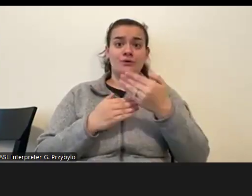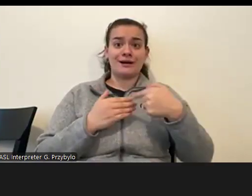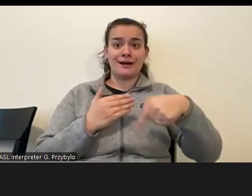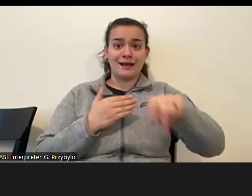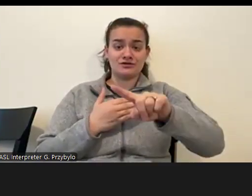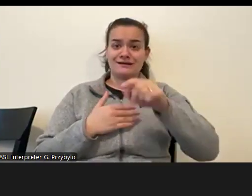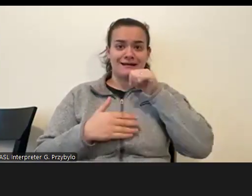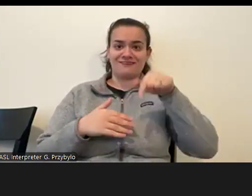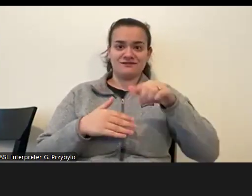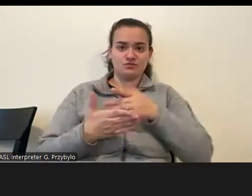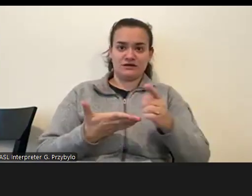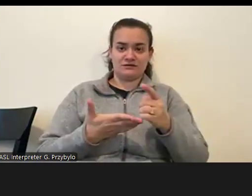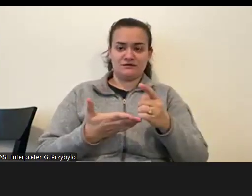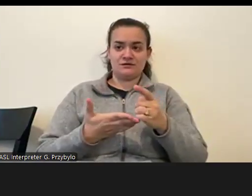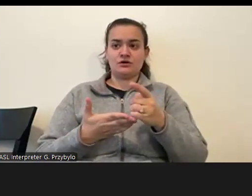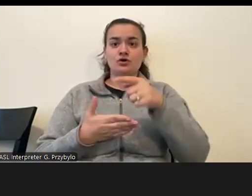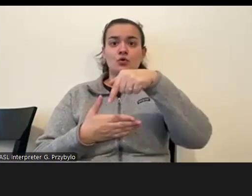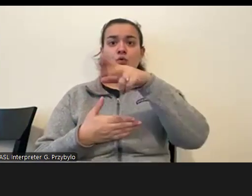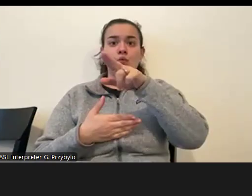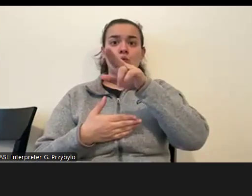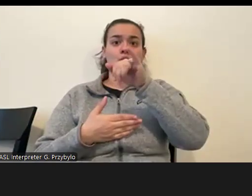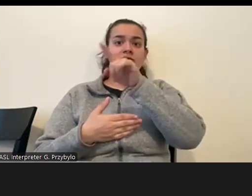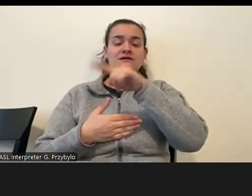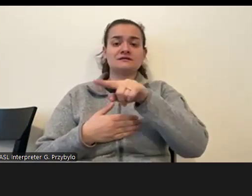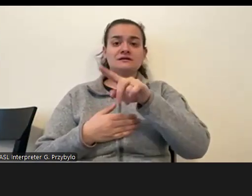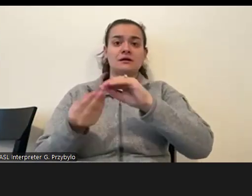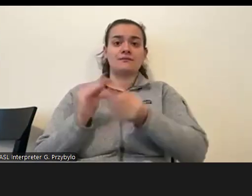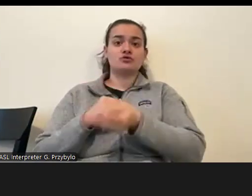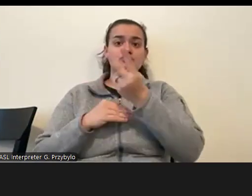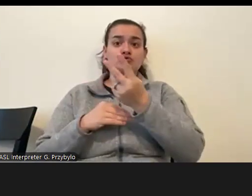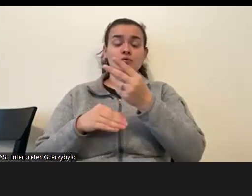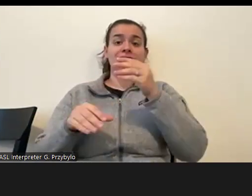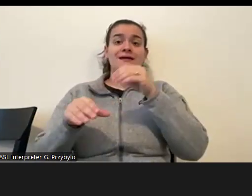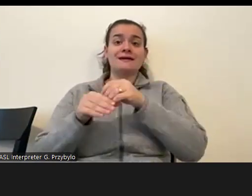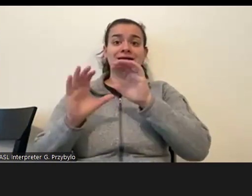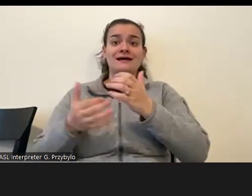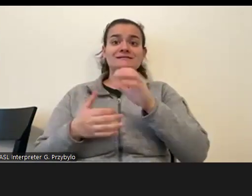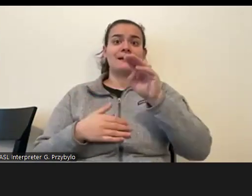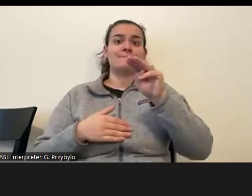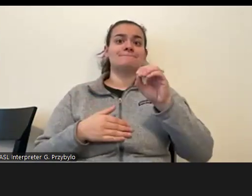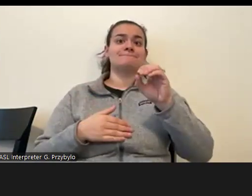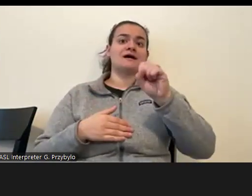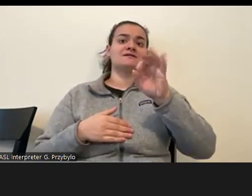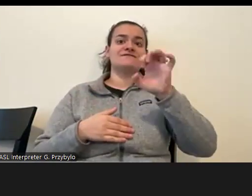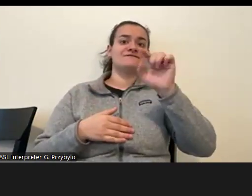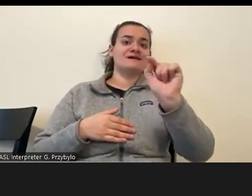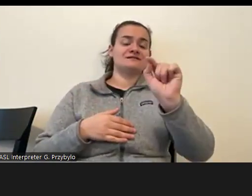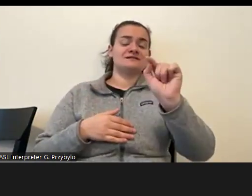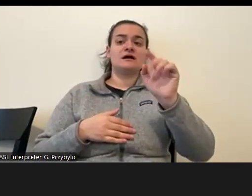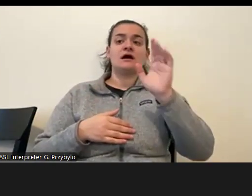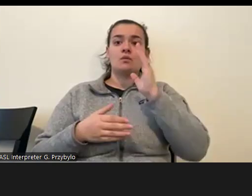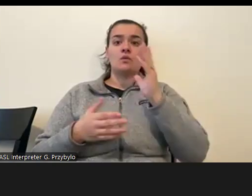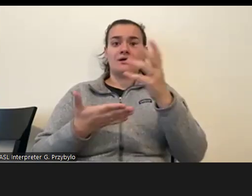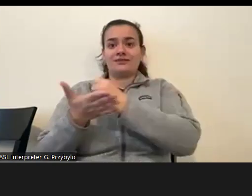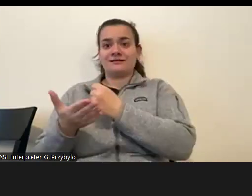week. And so we'll do the quiz number 2 in class on MOSFETs at the beginning of class next week. I'll collect the take-home